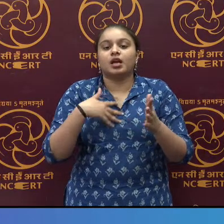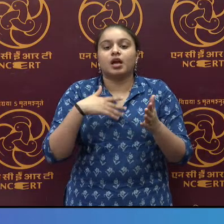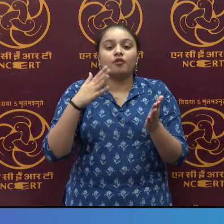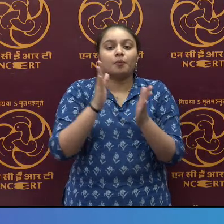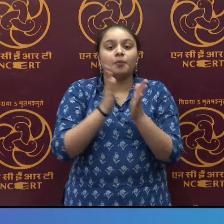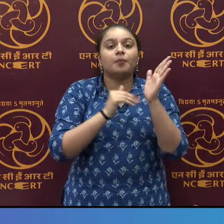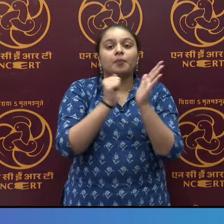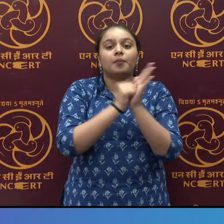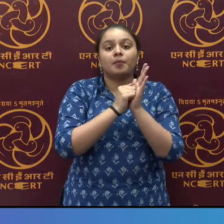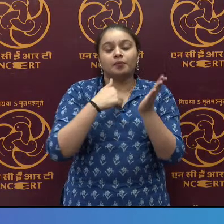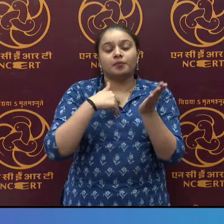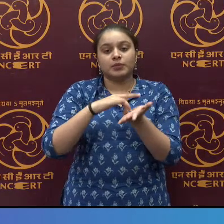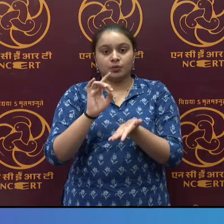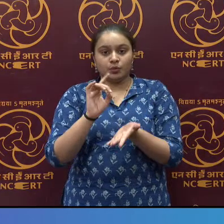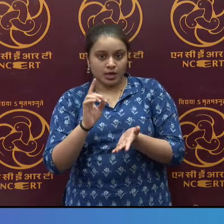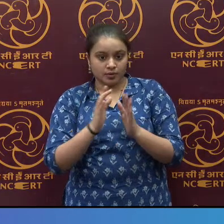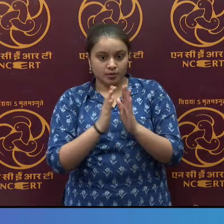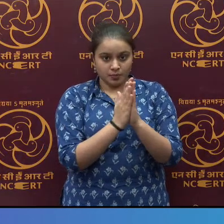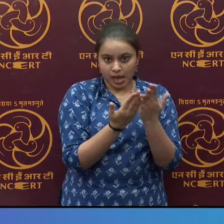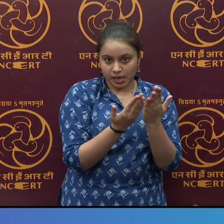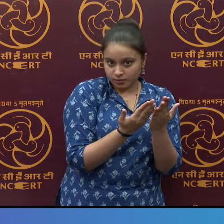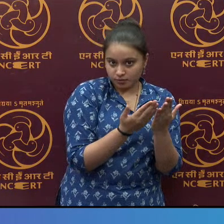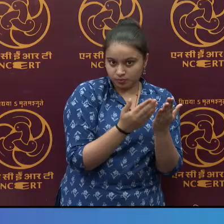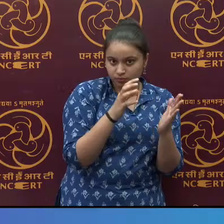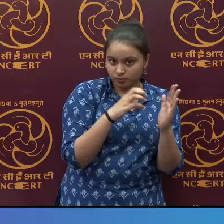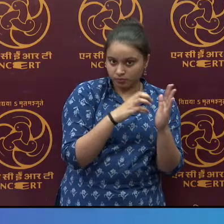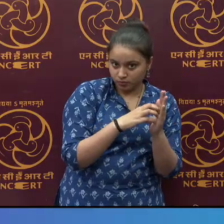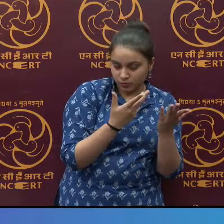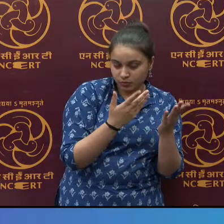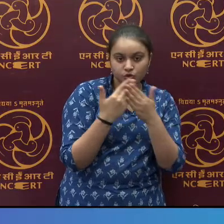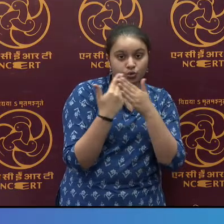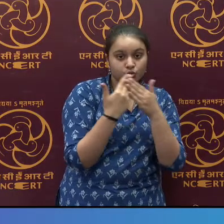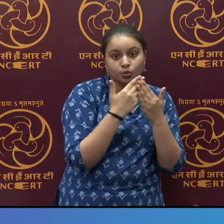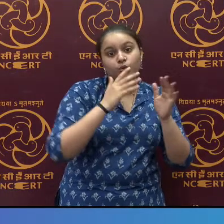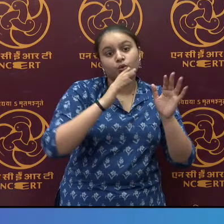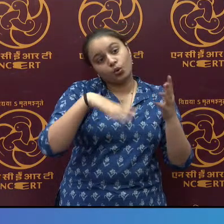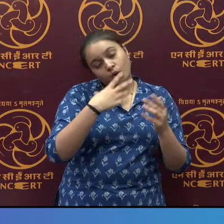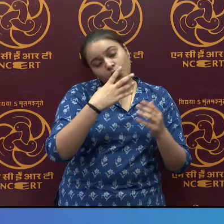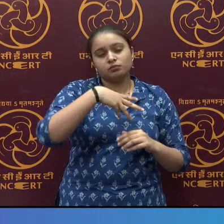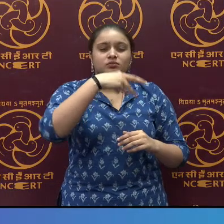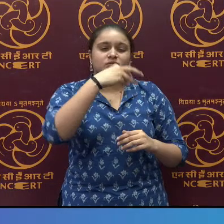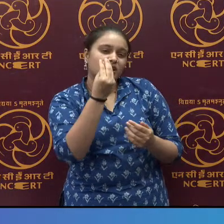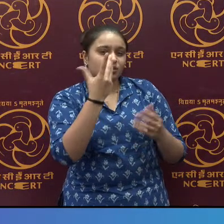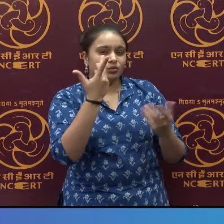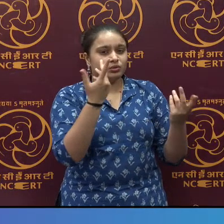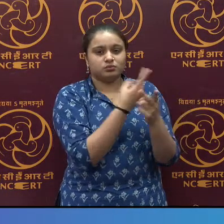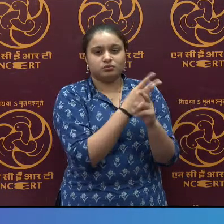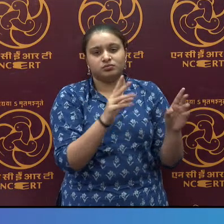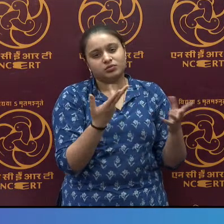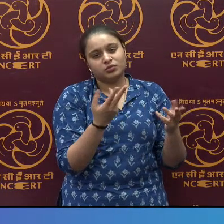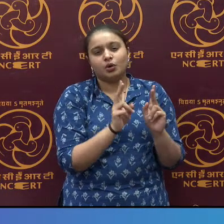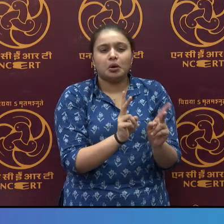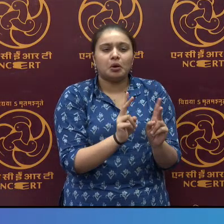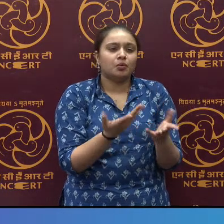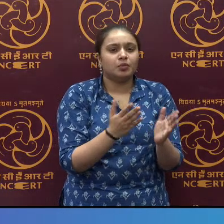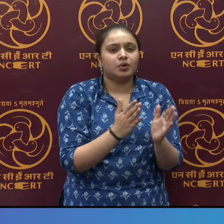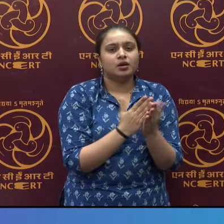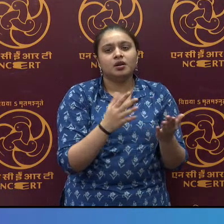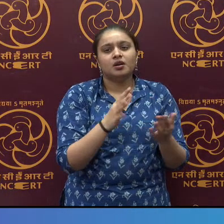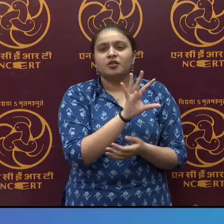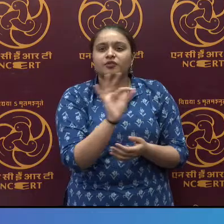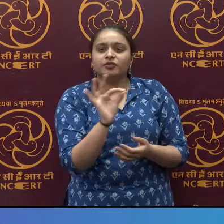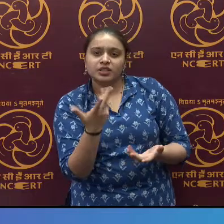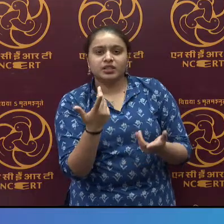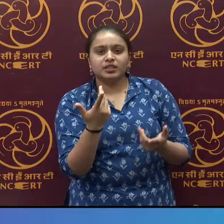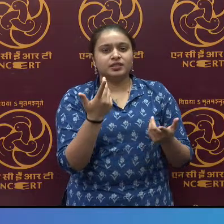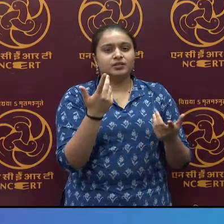published. It could be a magazine article. Magazine could be a school magazine, or a magazine could even be journal or normal weeklies or